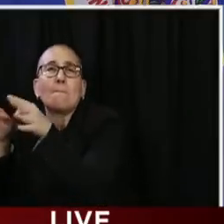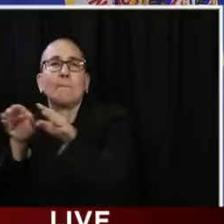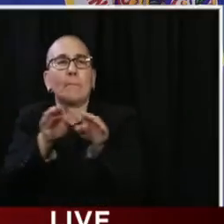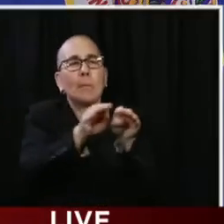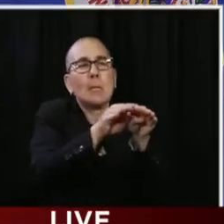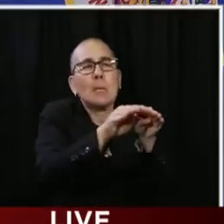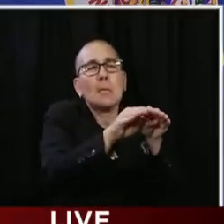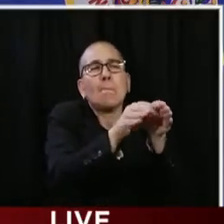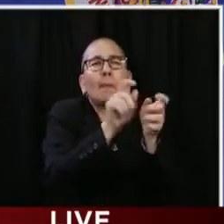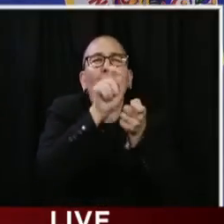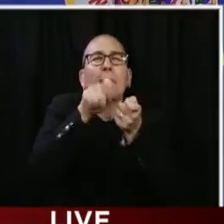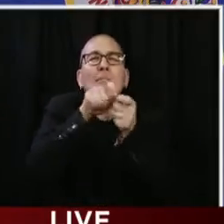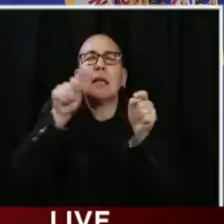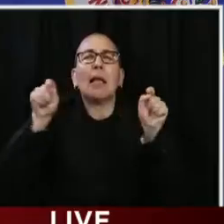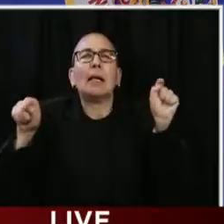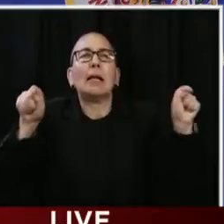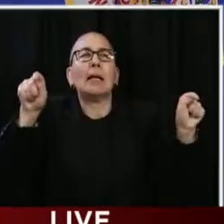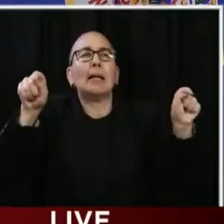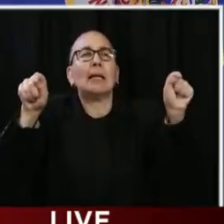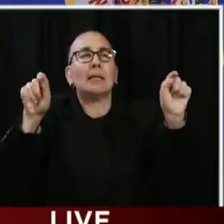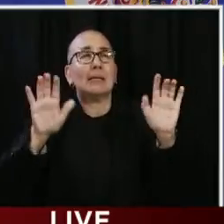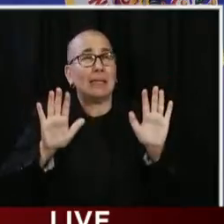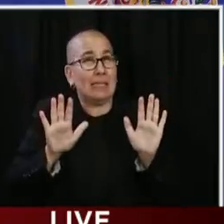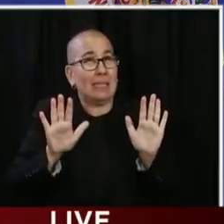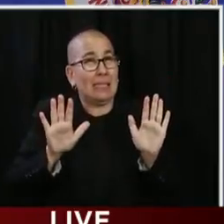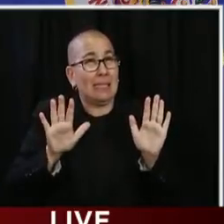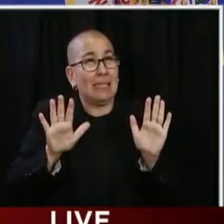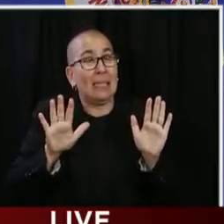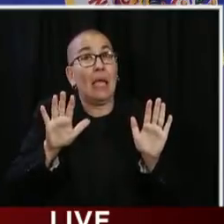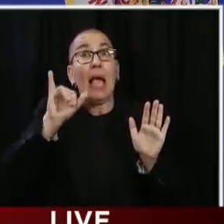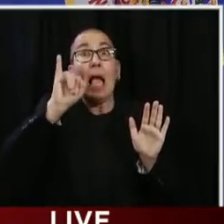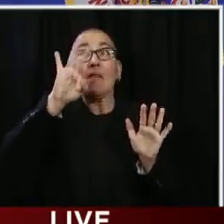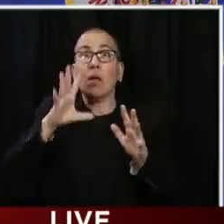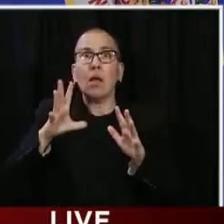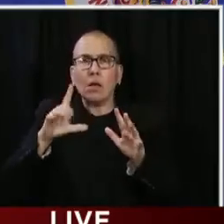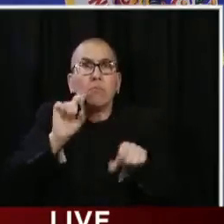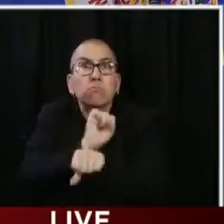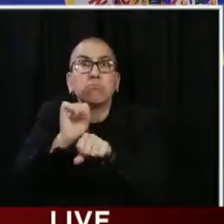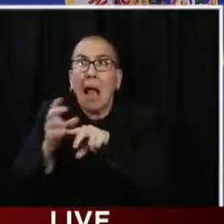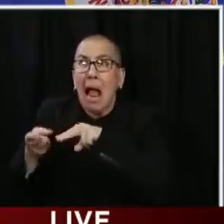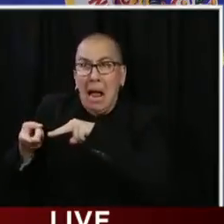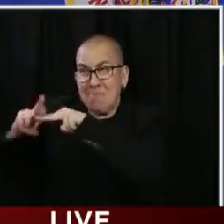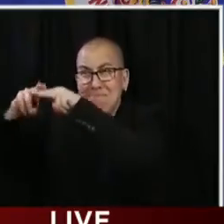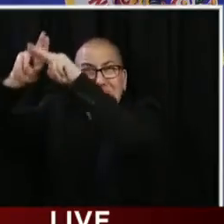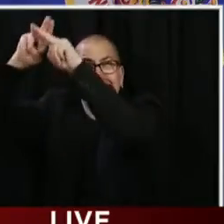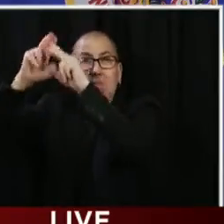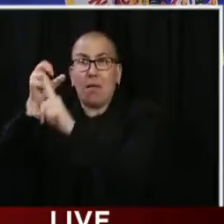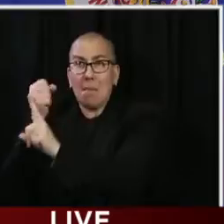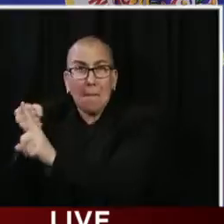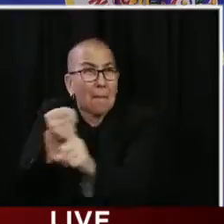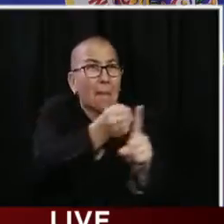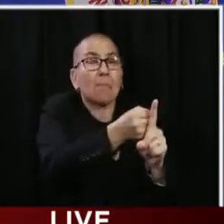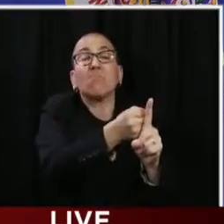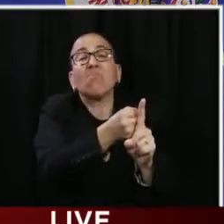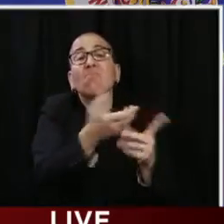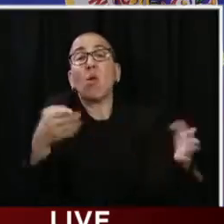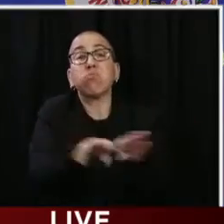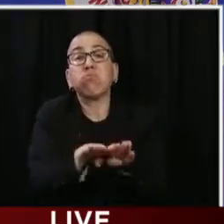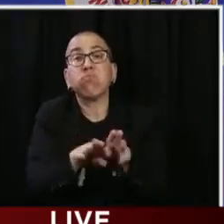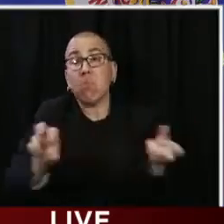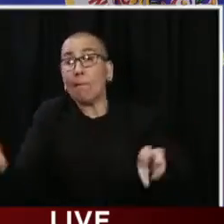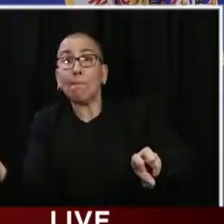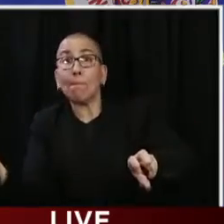we saw a big spike yesterday. Today, they're way down again. We saw a spike in ICUs. Those have rolled back down again. So it is not one or